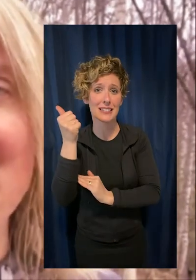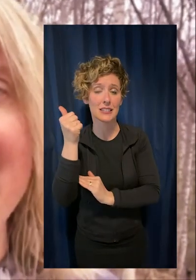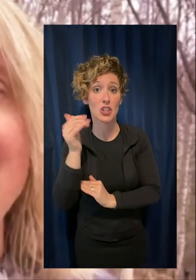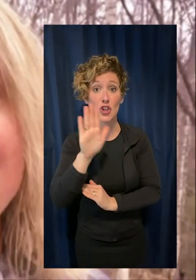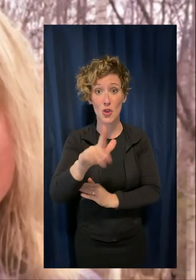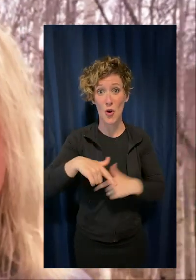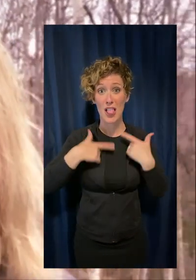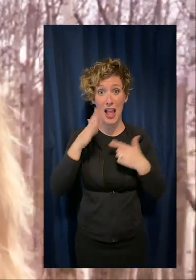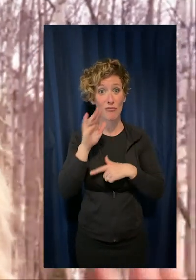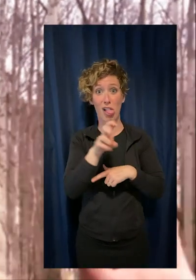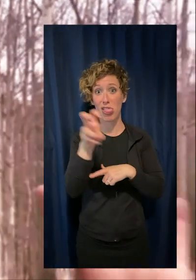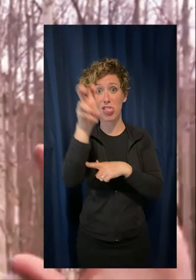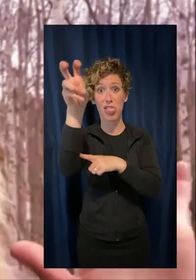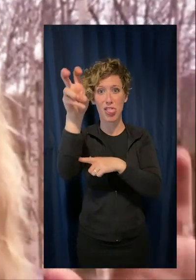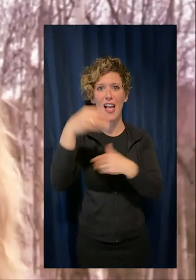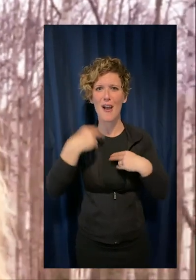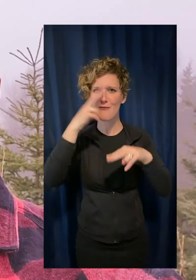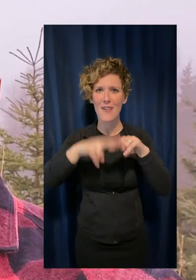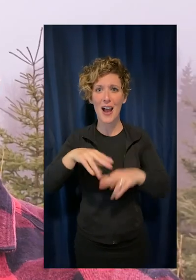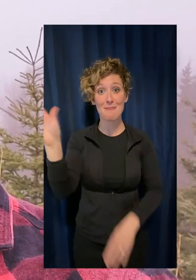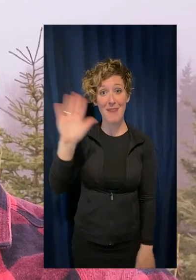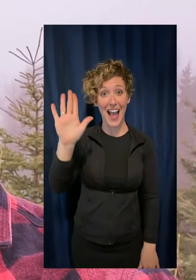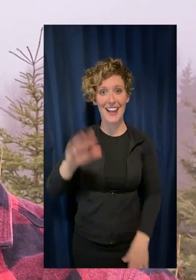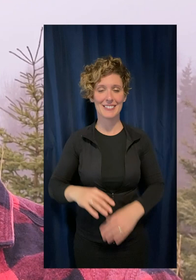after graduation. Bye.